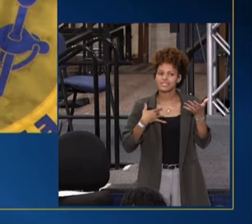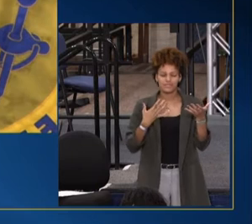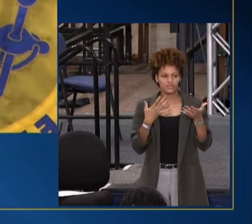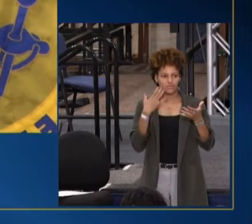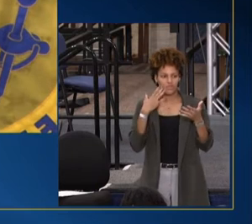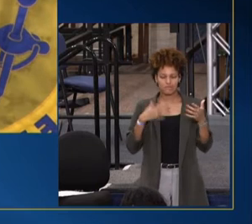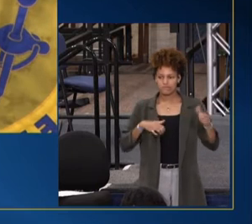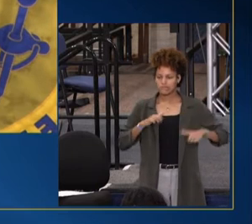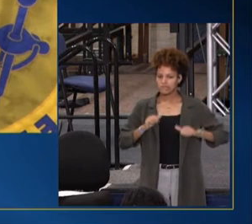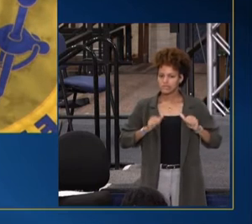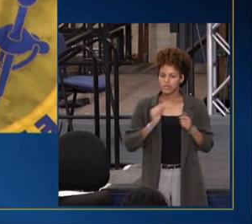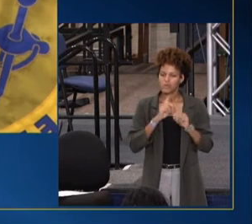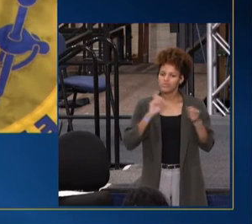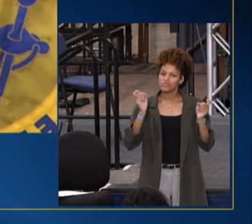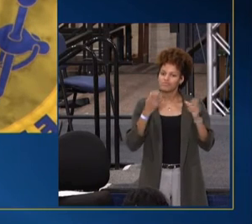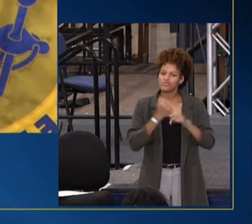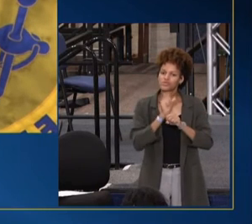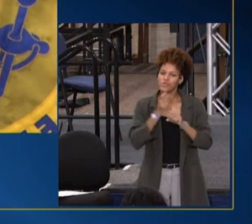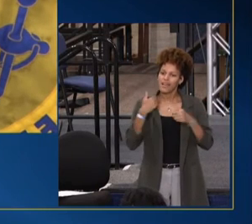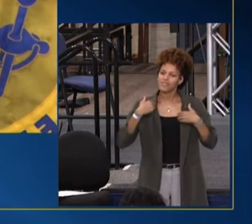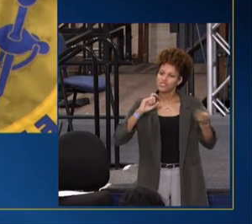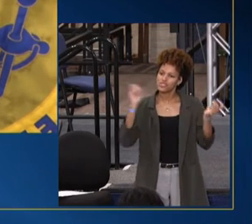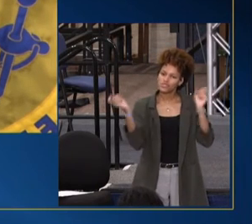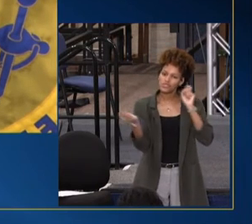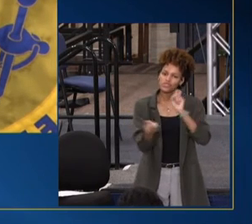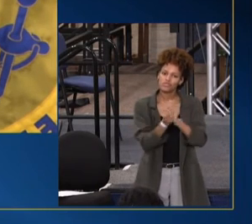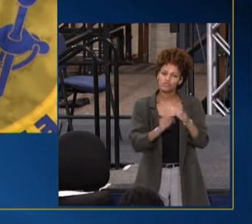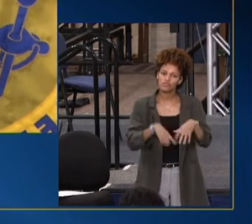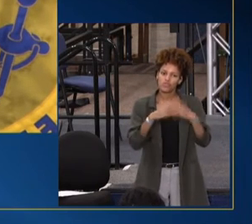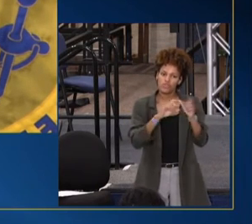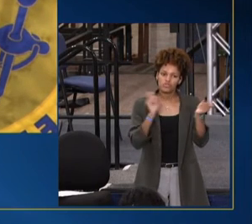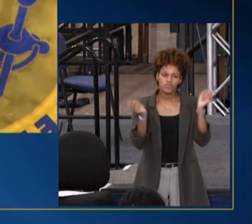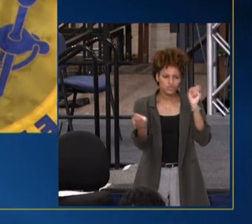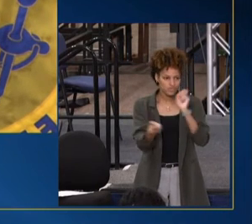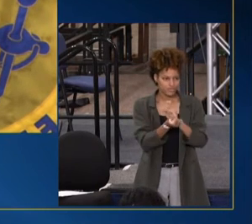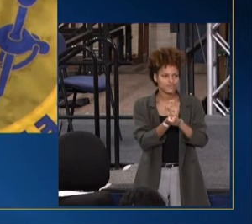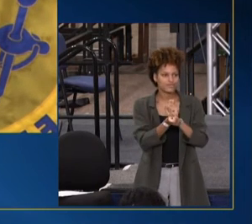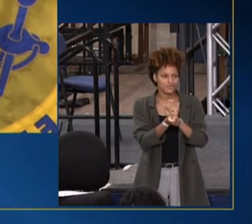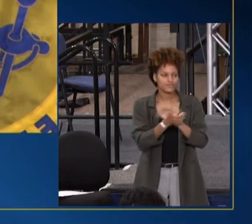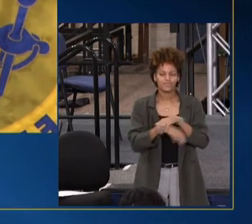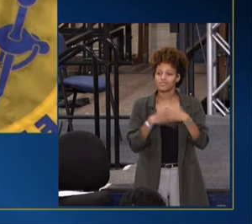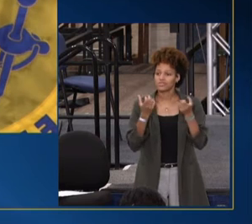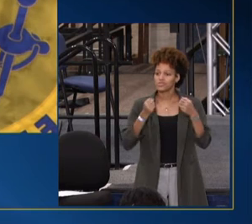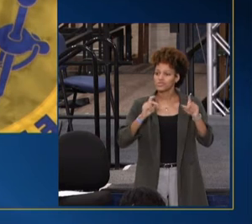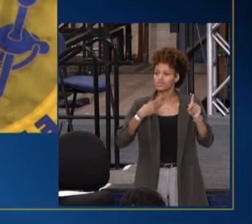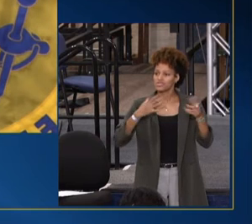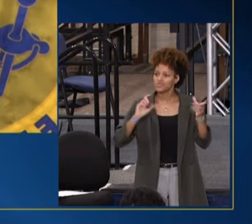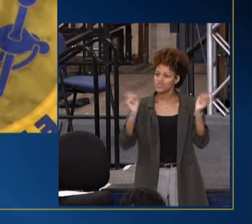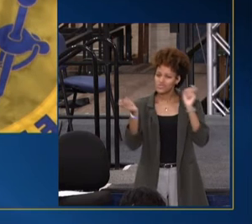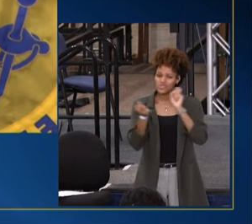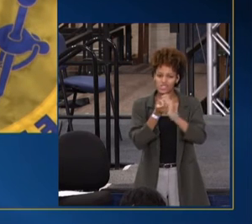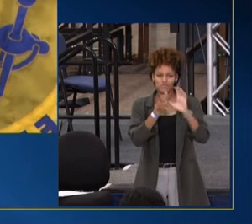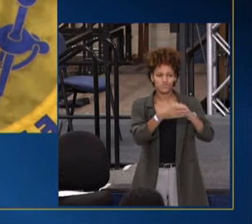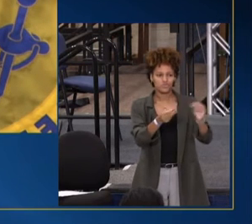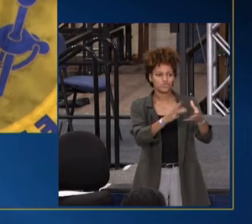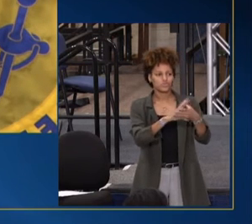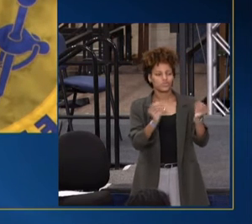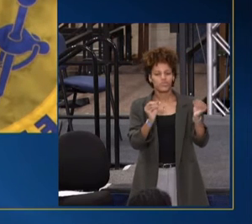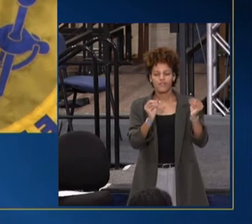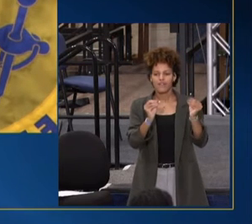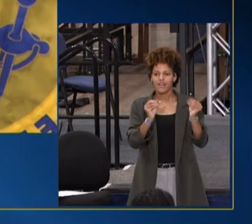to create change and to catalyze change in the face of adversity. It's a chance to change the narrative on